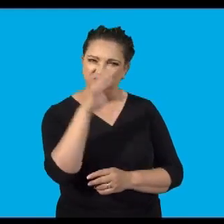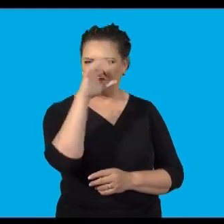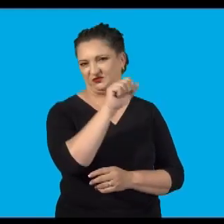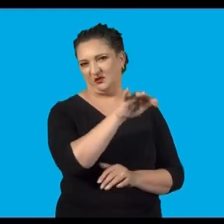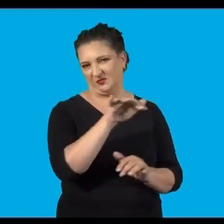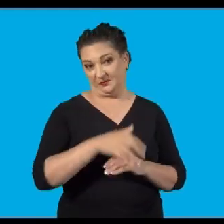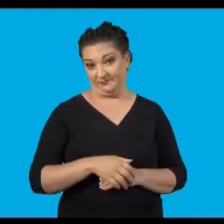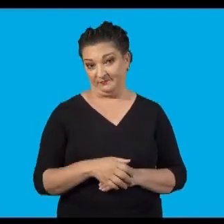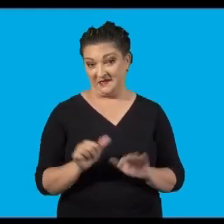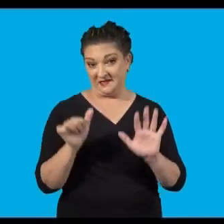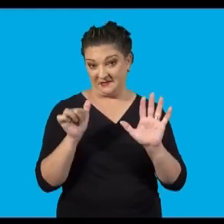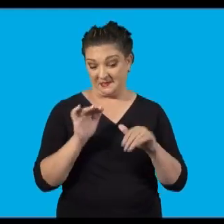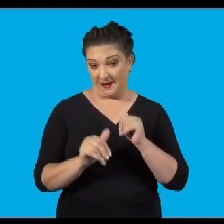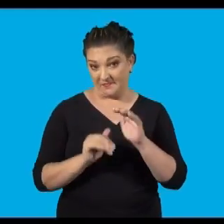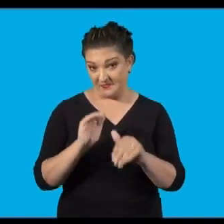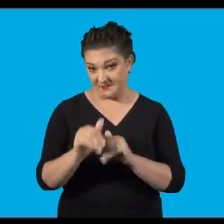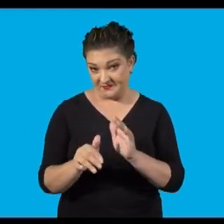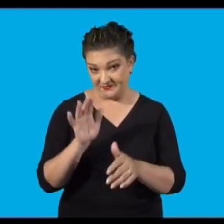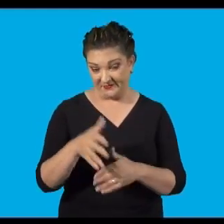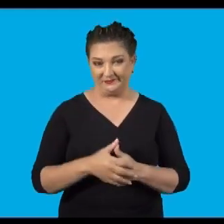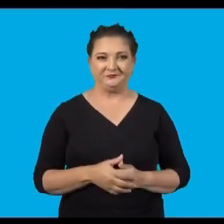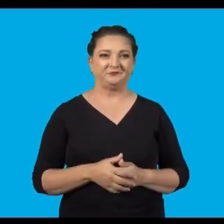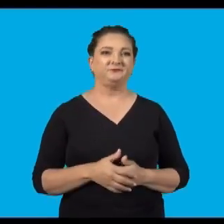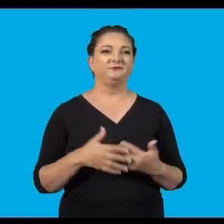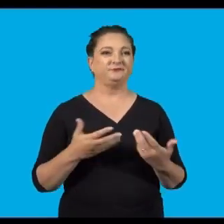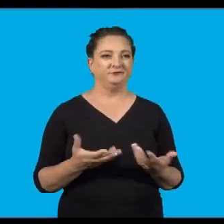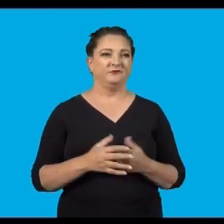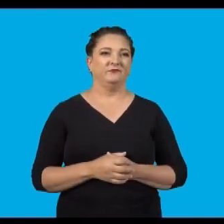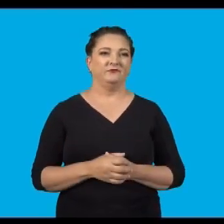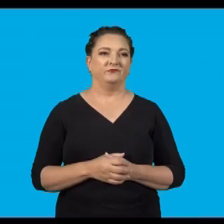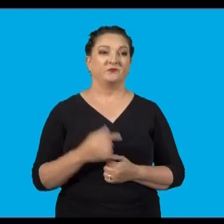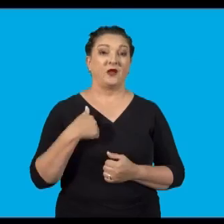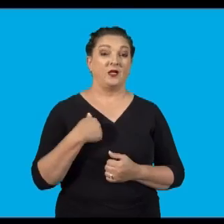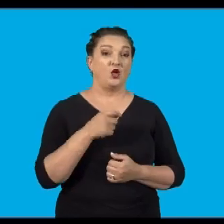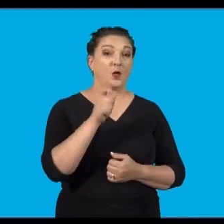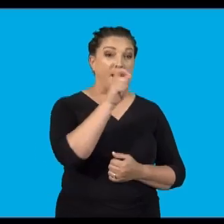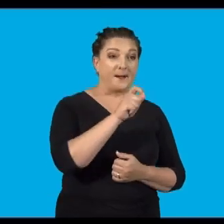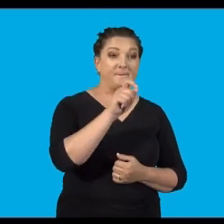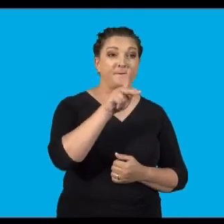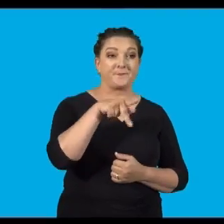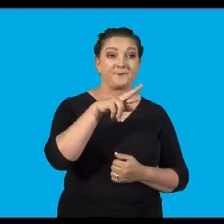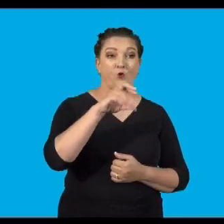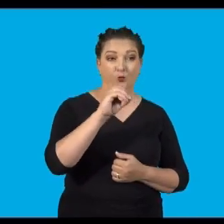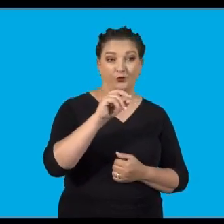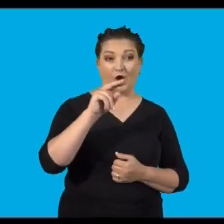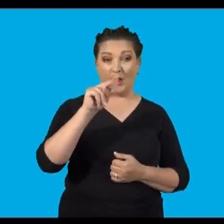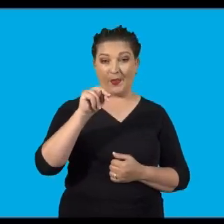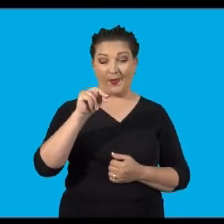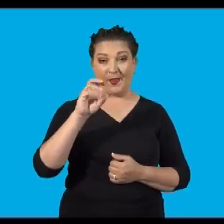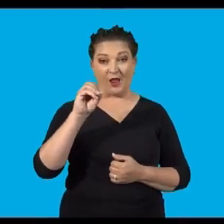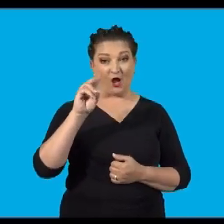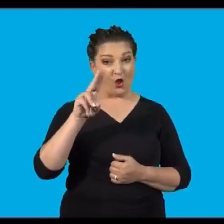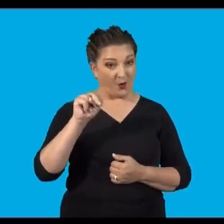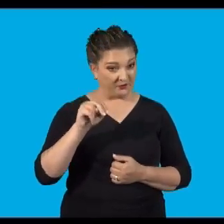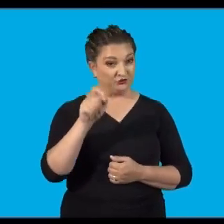So we're going to put into practice those 6 steps and we're going to rewrite our sentence. So let's see. I'm circling the pronoun, I circled